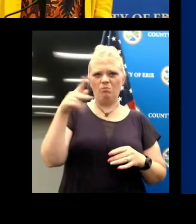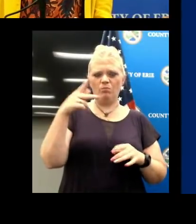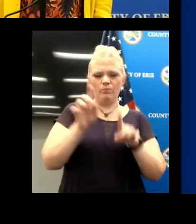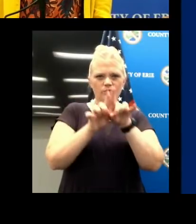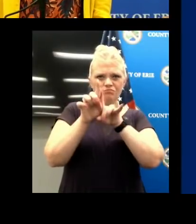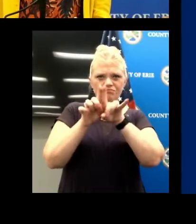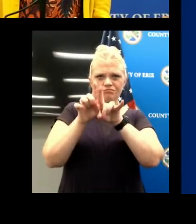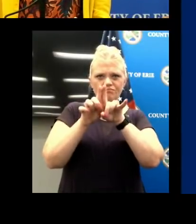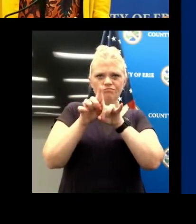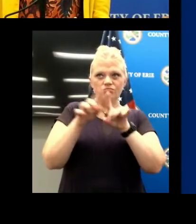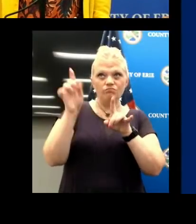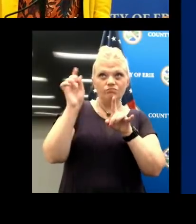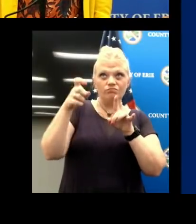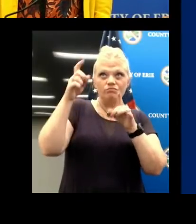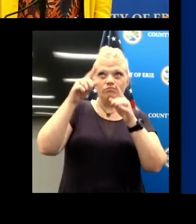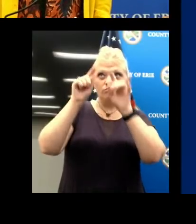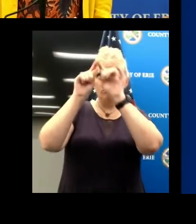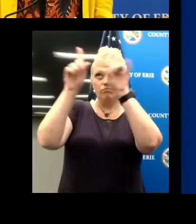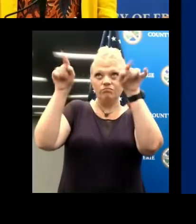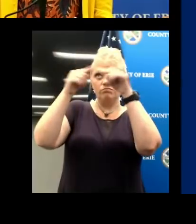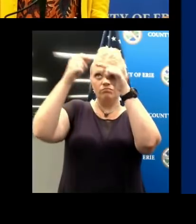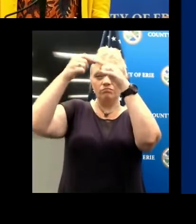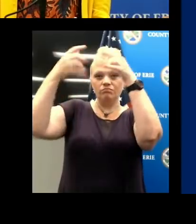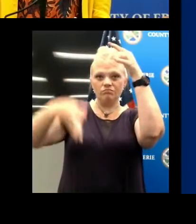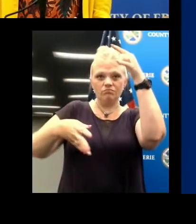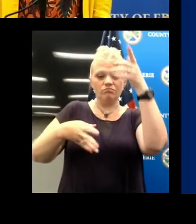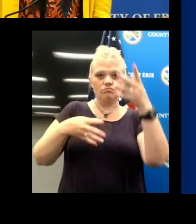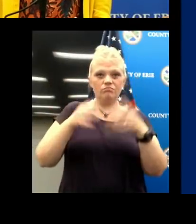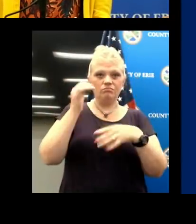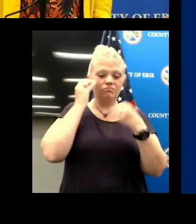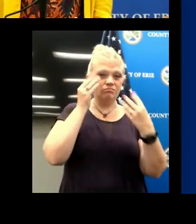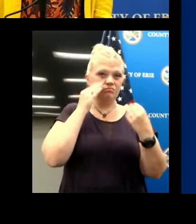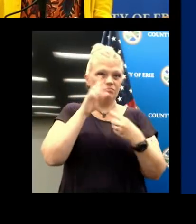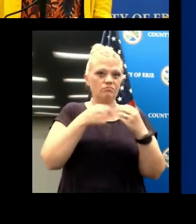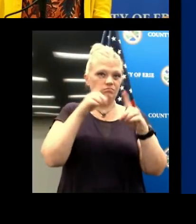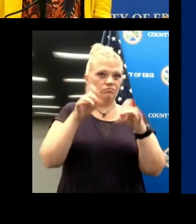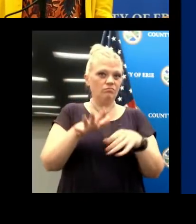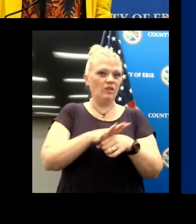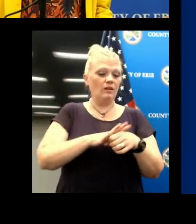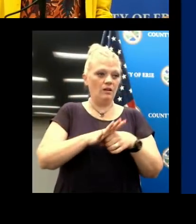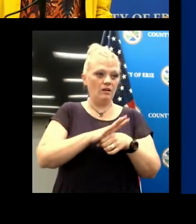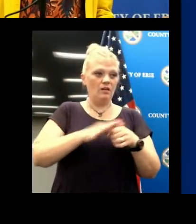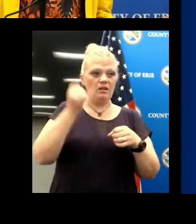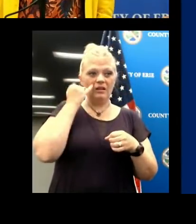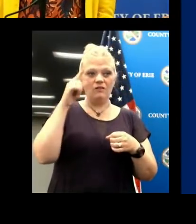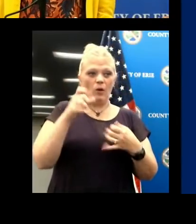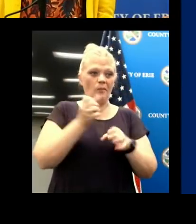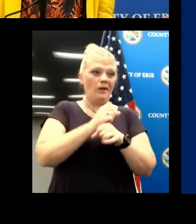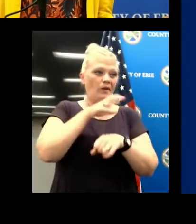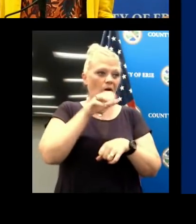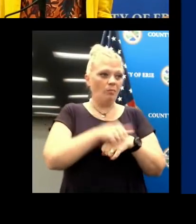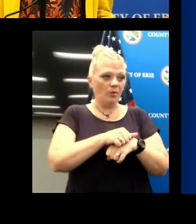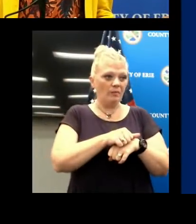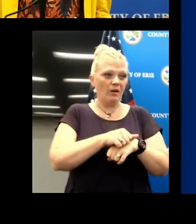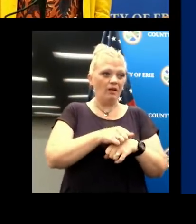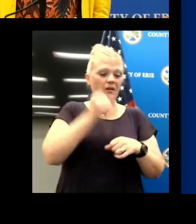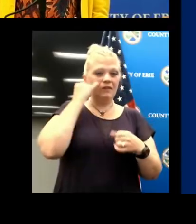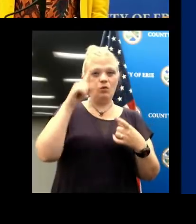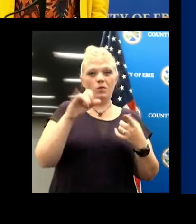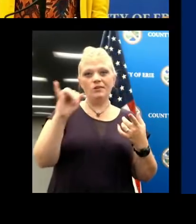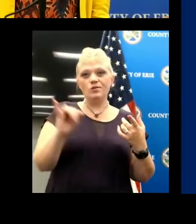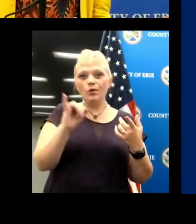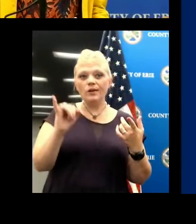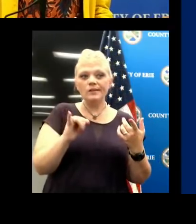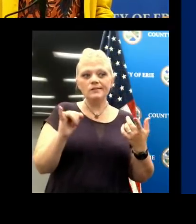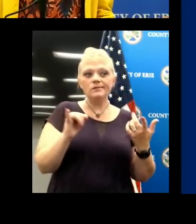stars, you'll get a little box pop up of information about those testing sites and whether you need to make an appointment or not, whether you need insurance or